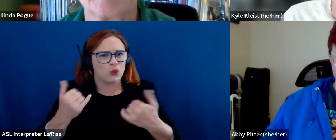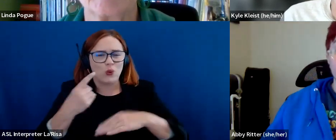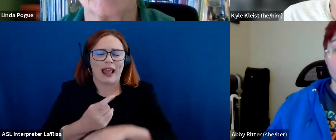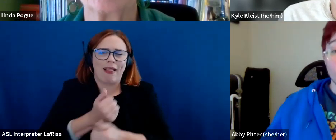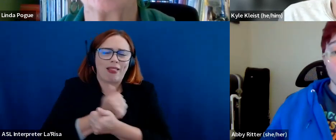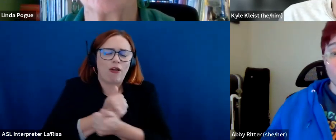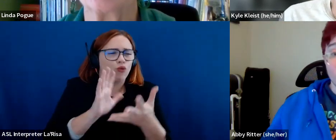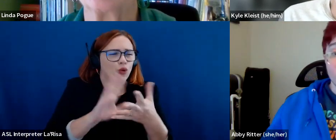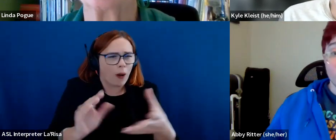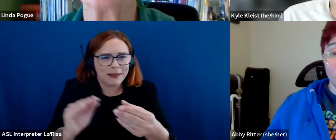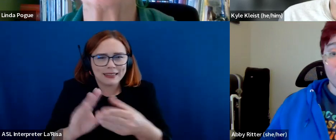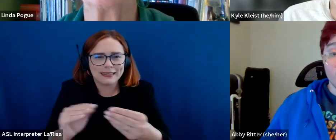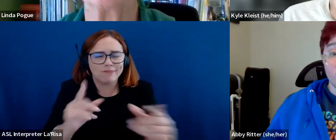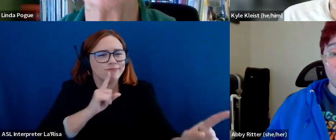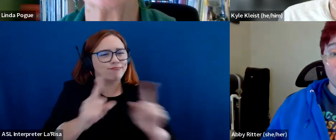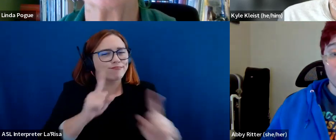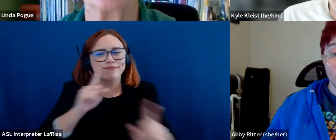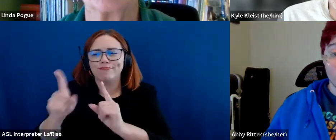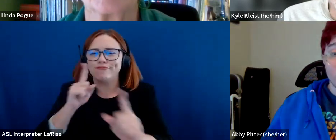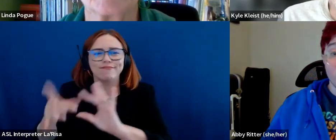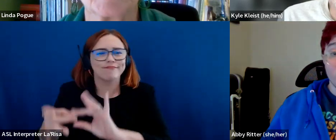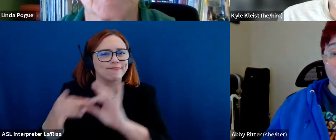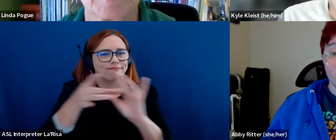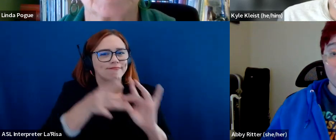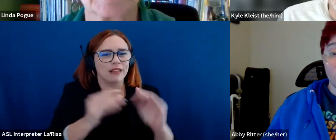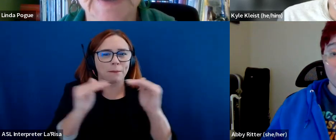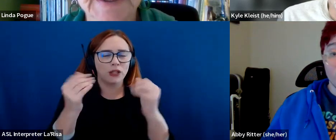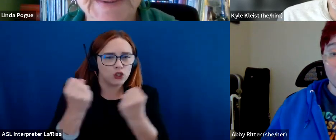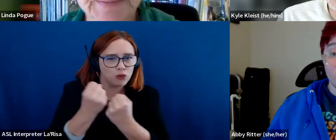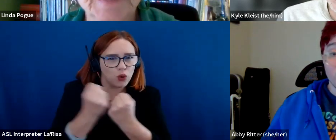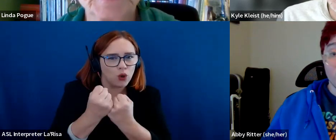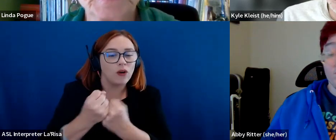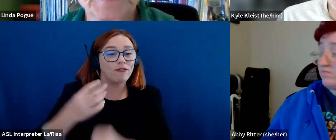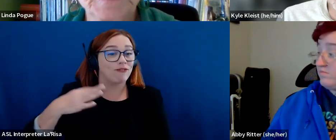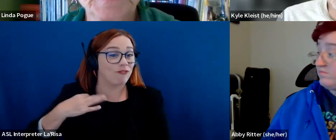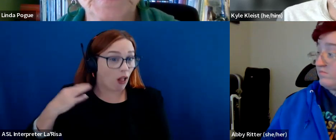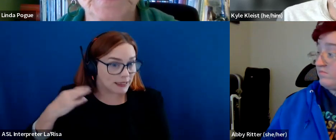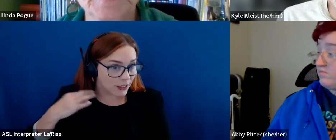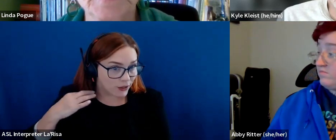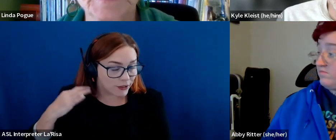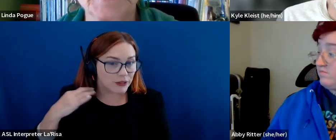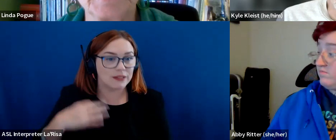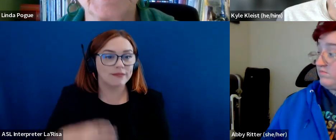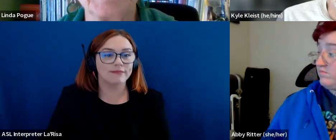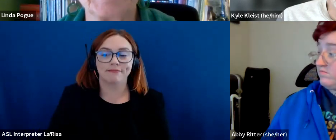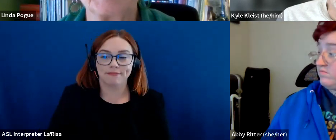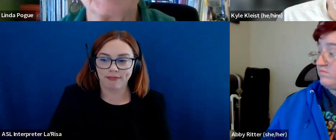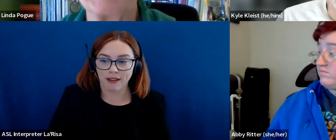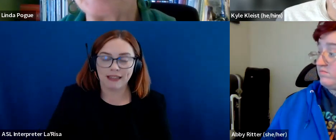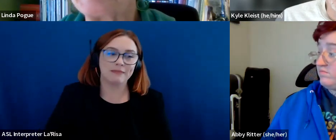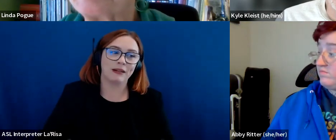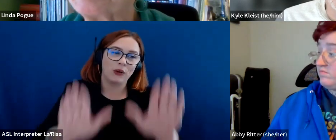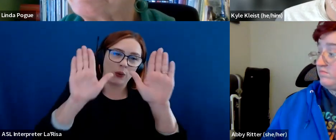from people around peer support and the volunteers. It's been a